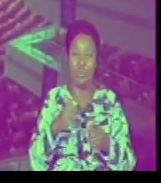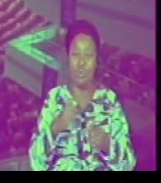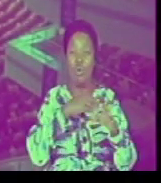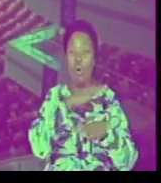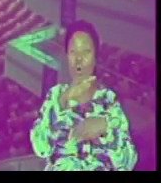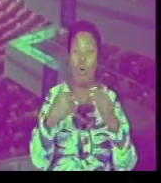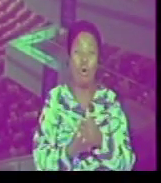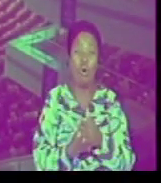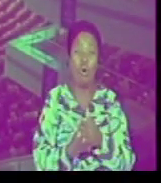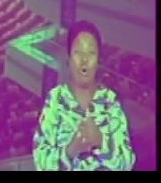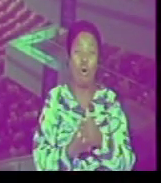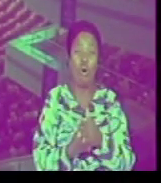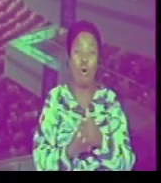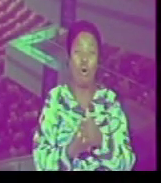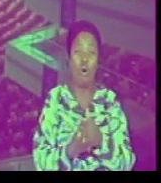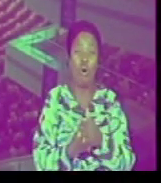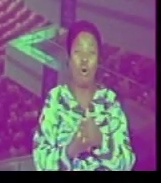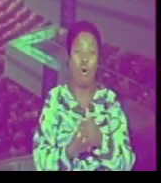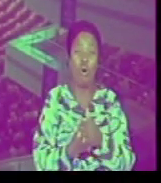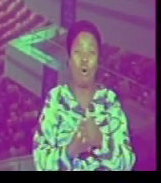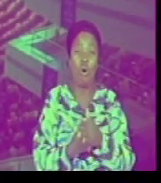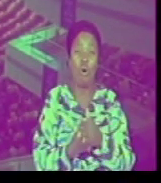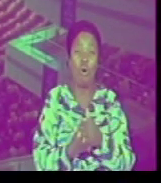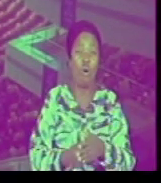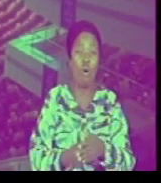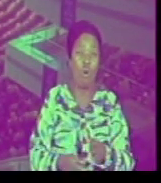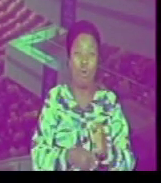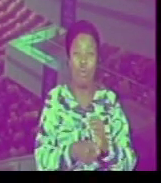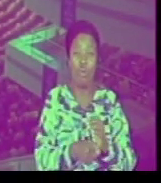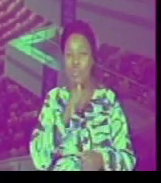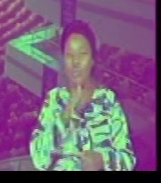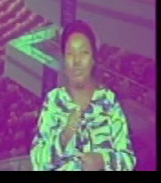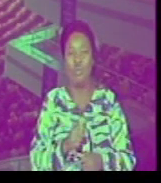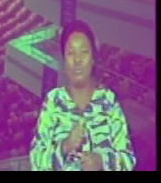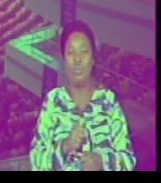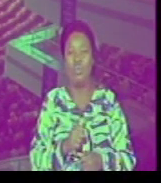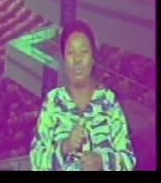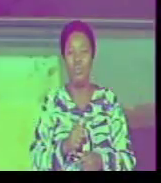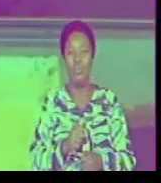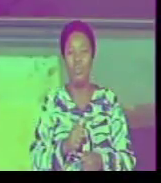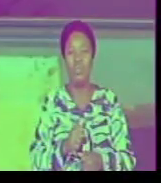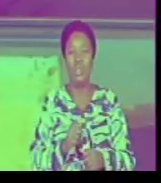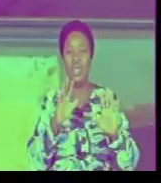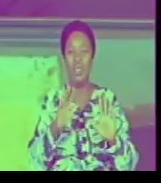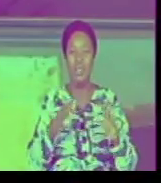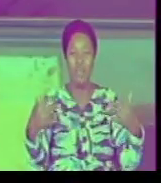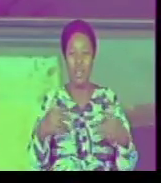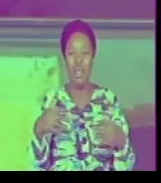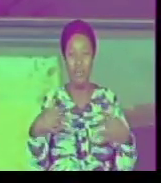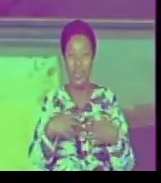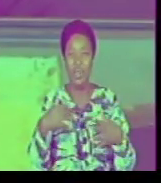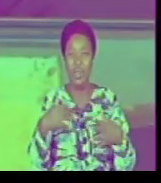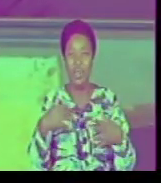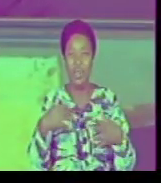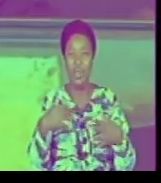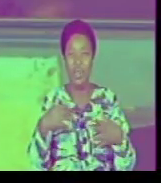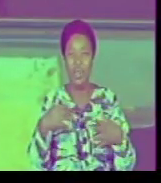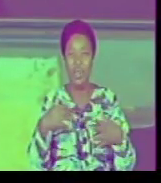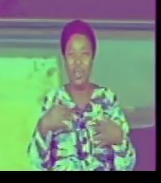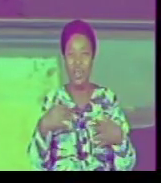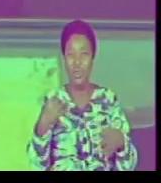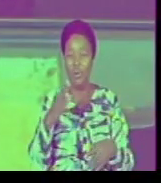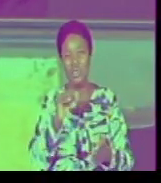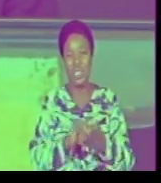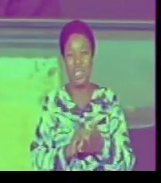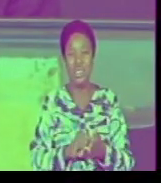thee. Be not dismayed at their faces, lest I confound thee before them. It